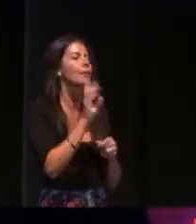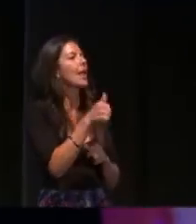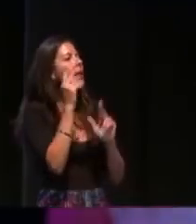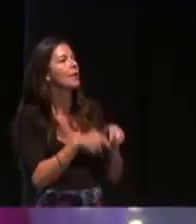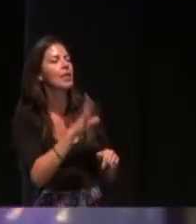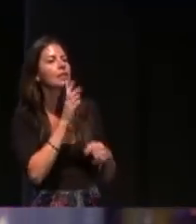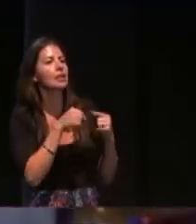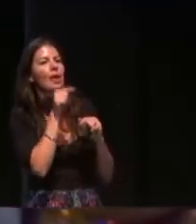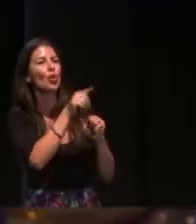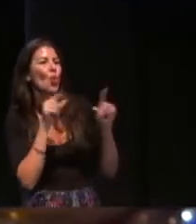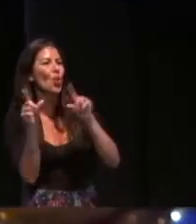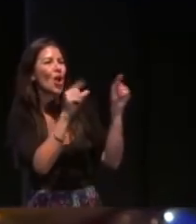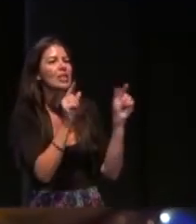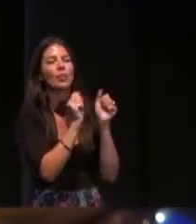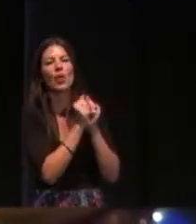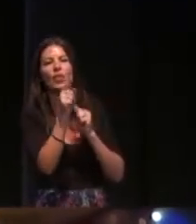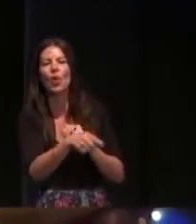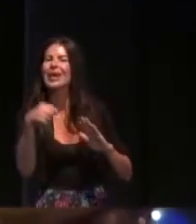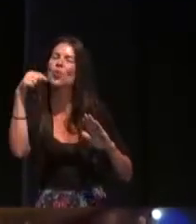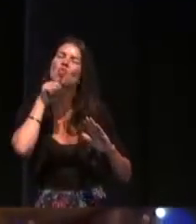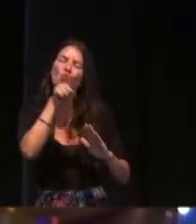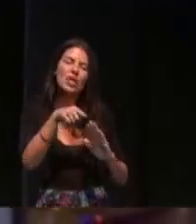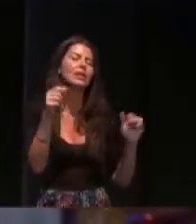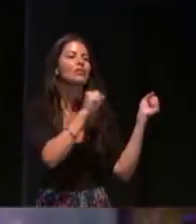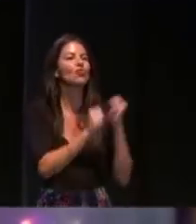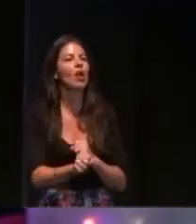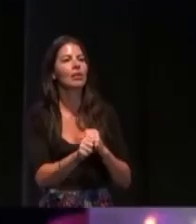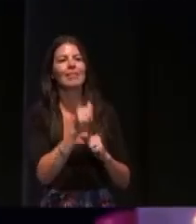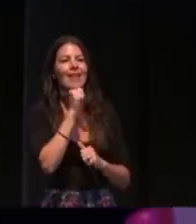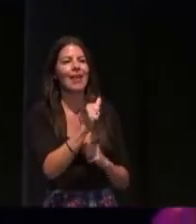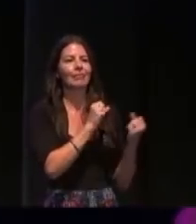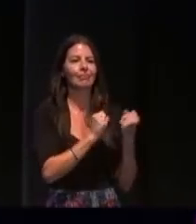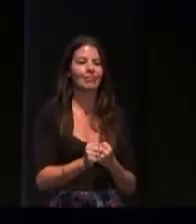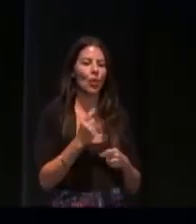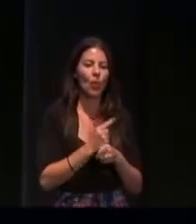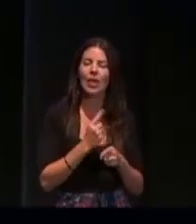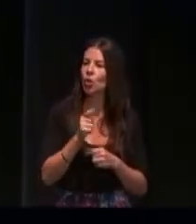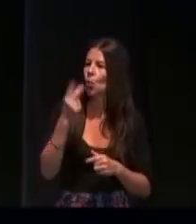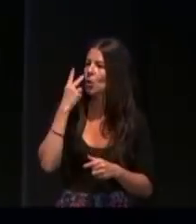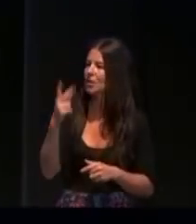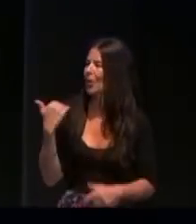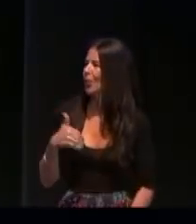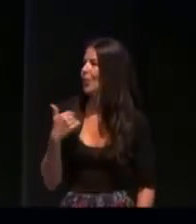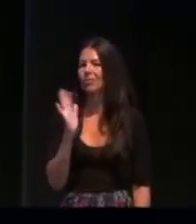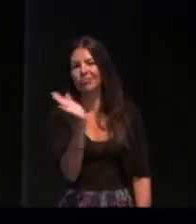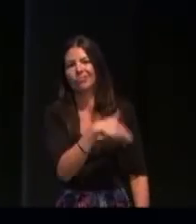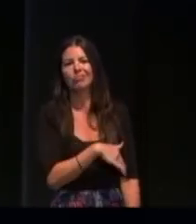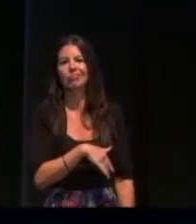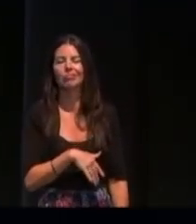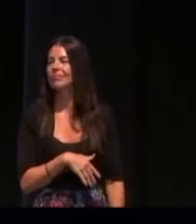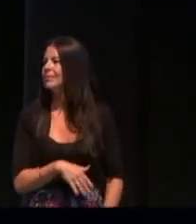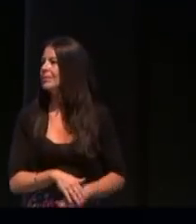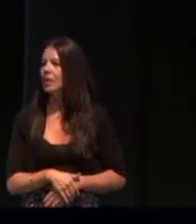Anybody that talks about you and gossips about you are deeply insecure. And you'll see it, but you won't even bother. Woo, there, woo, wow,